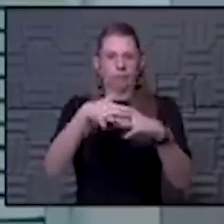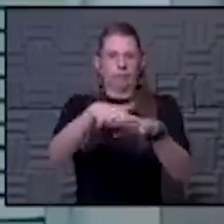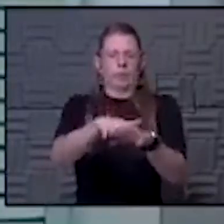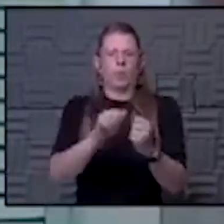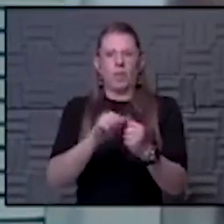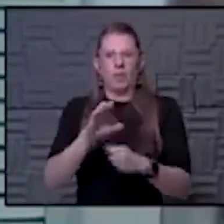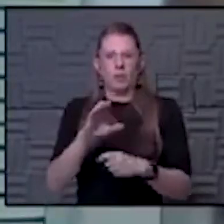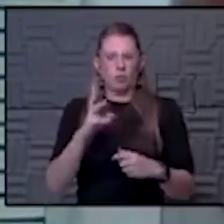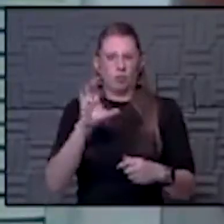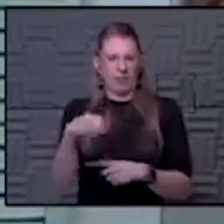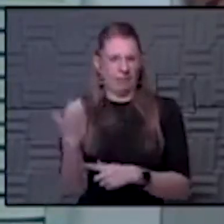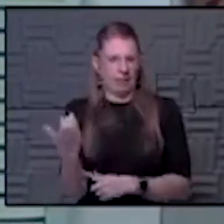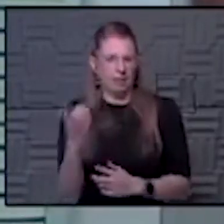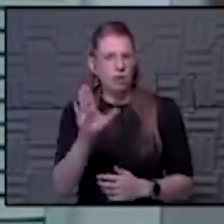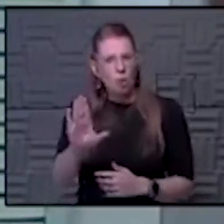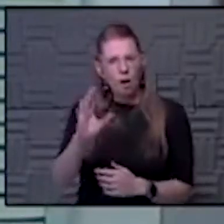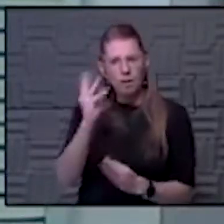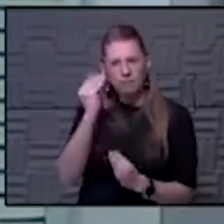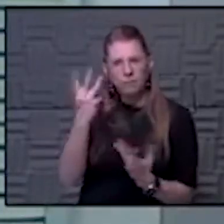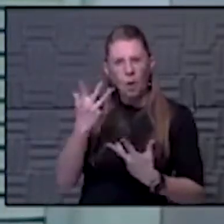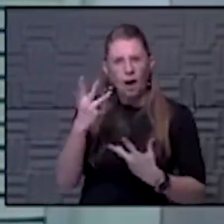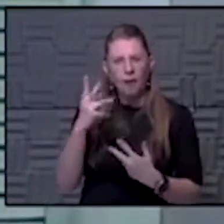thoughts?